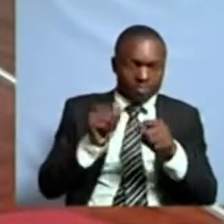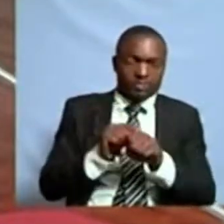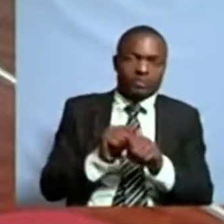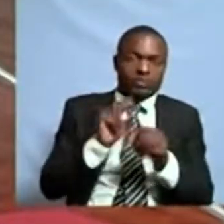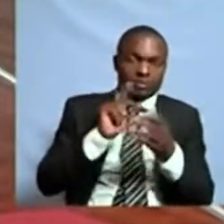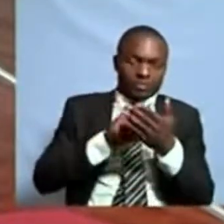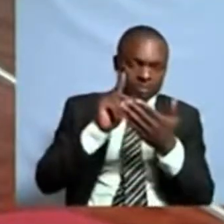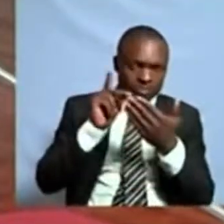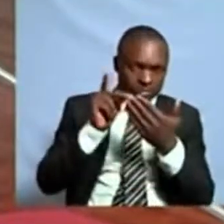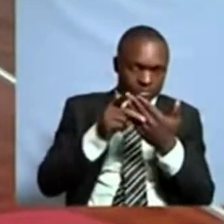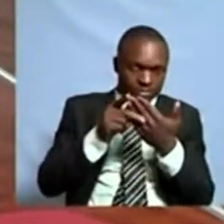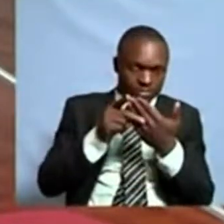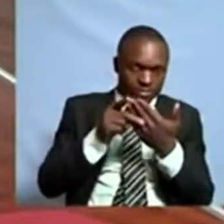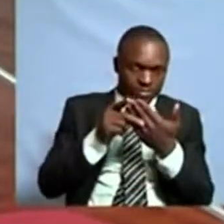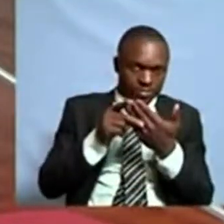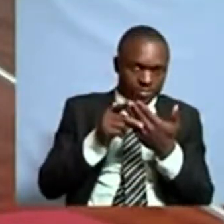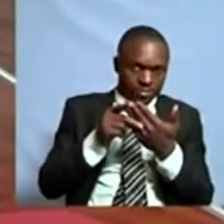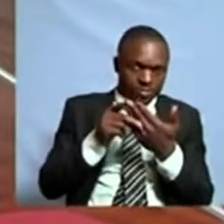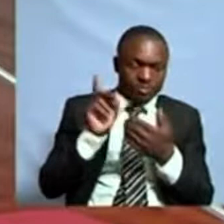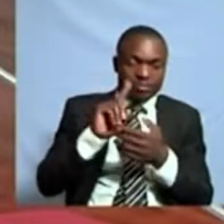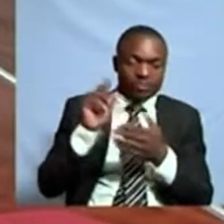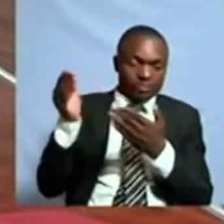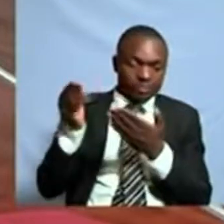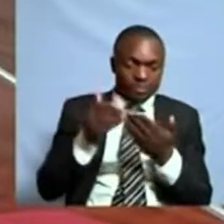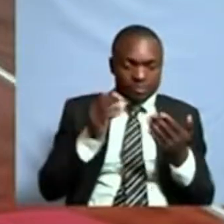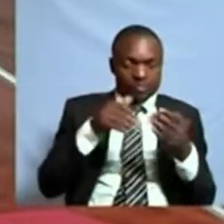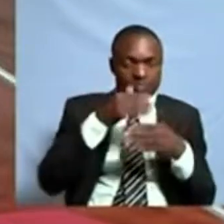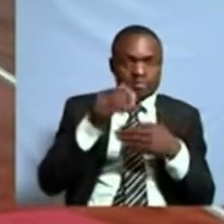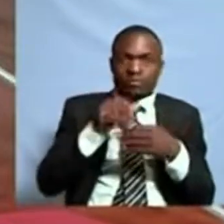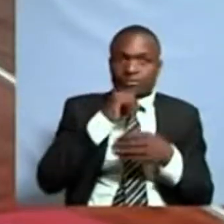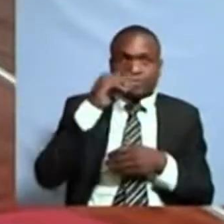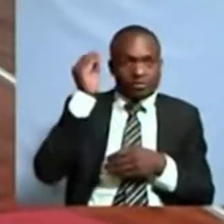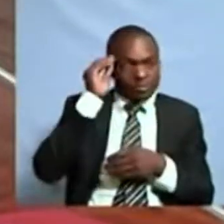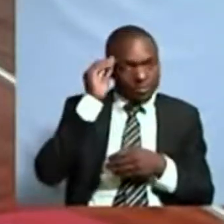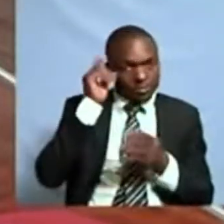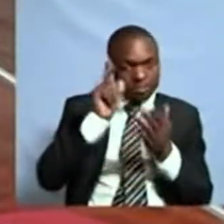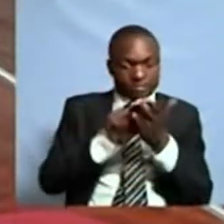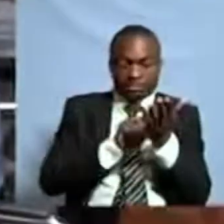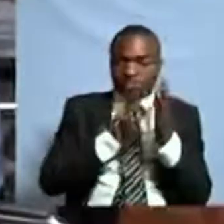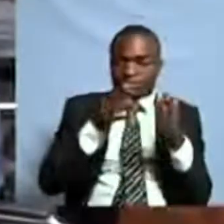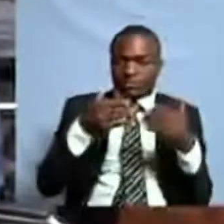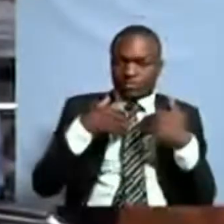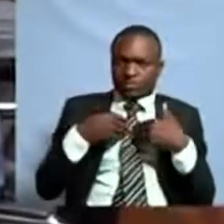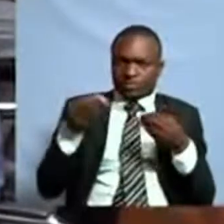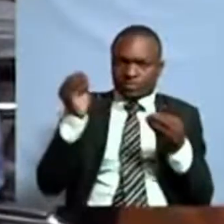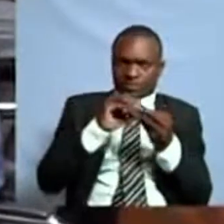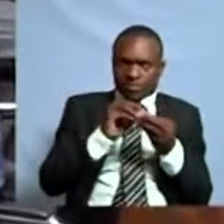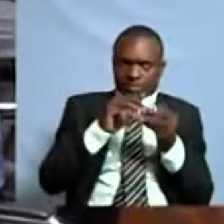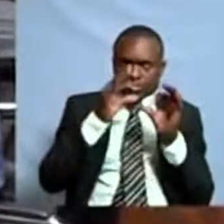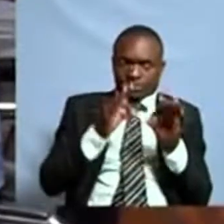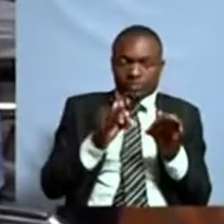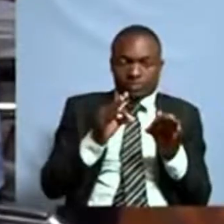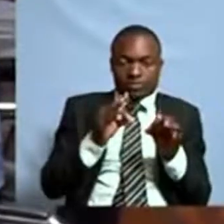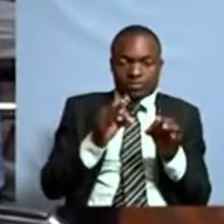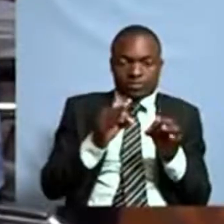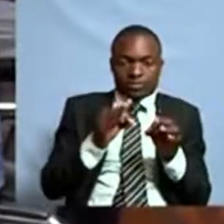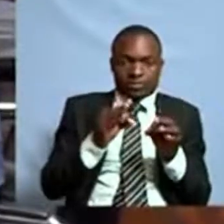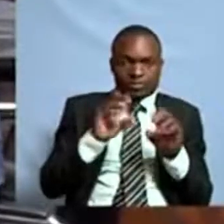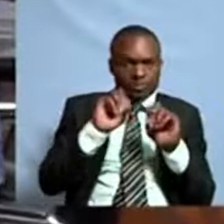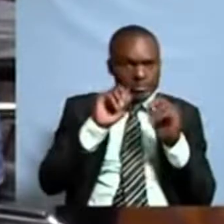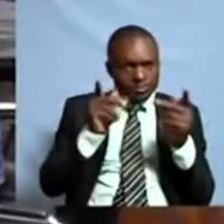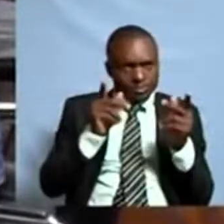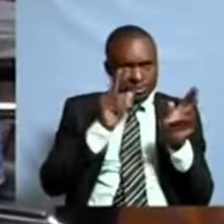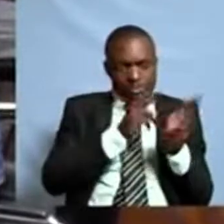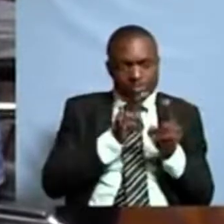scheme. I think that is where we are coming from. I don't know, Councillor, if you have anything to add. I don't know if the members are okay with those